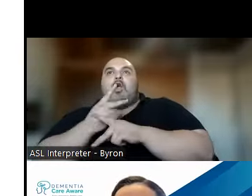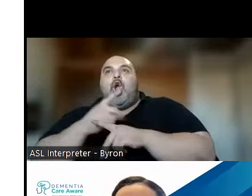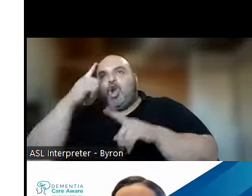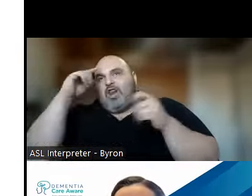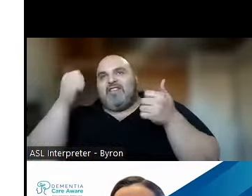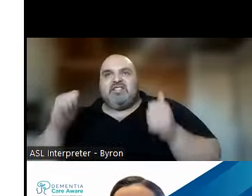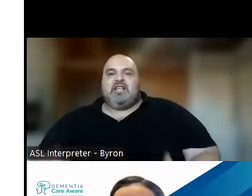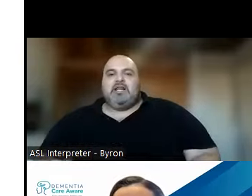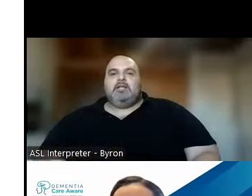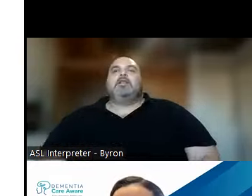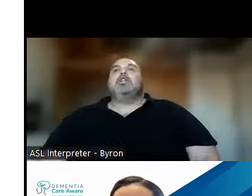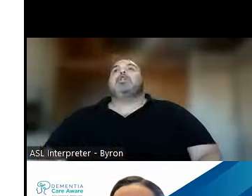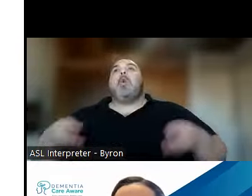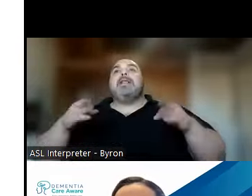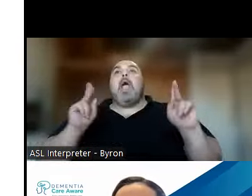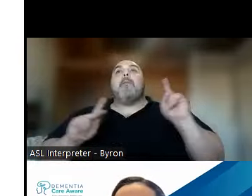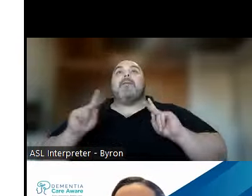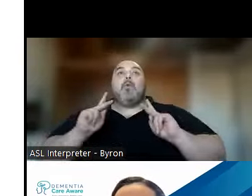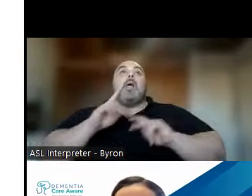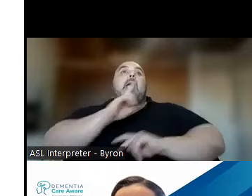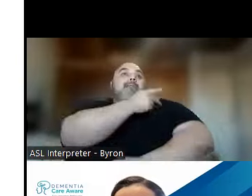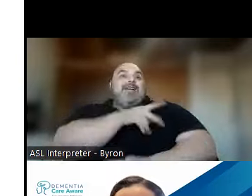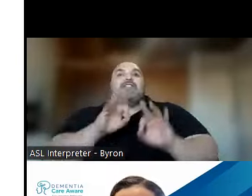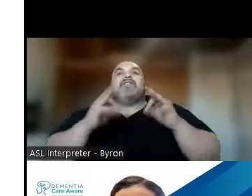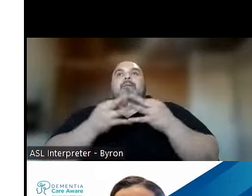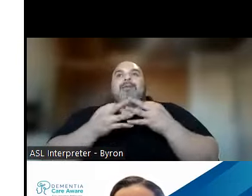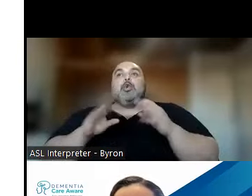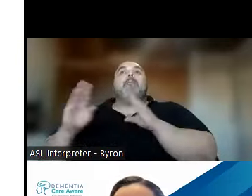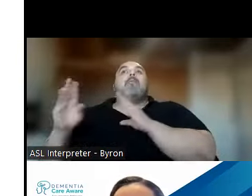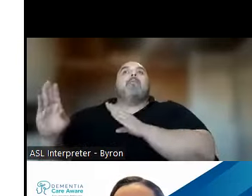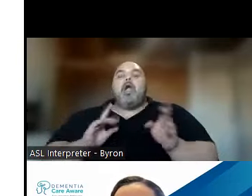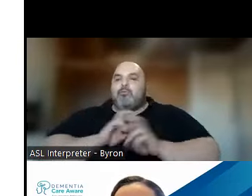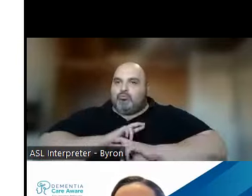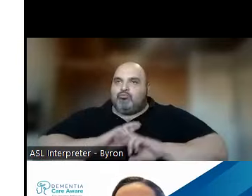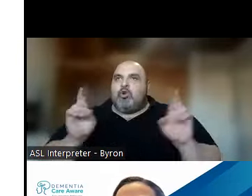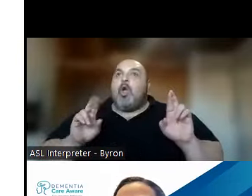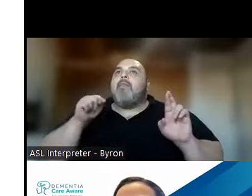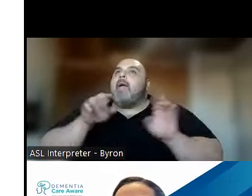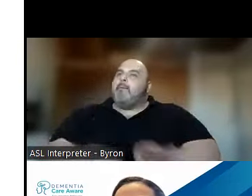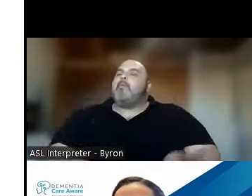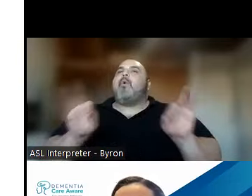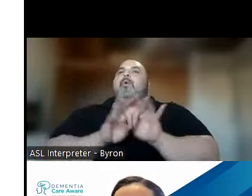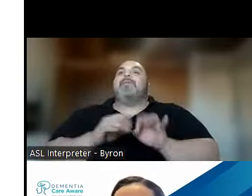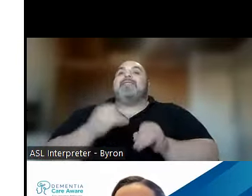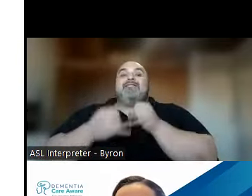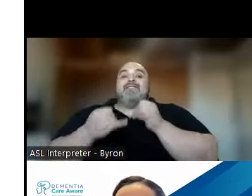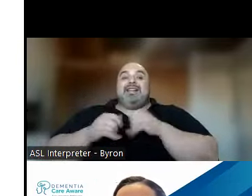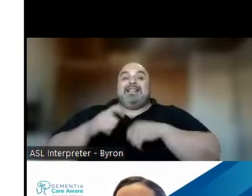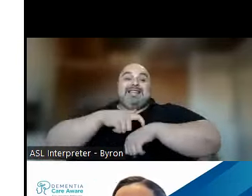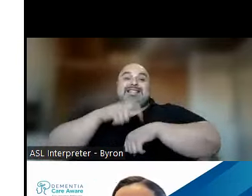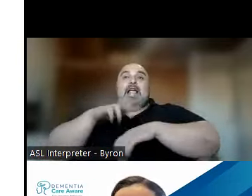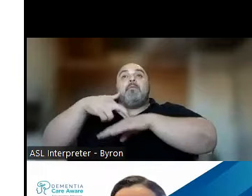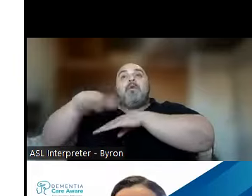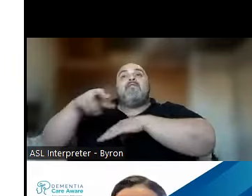people, patients and families to prepare is a key feature of this. And then finally, timely referrals for